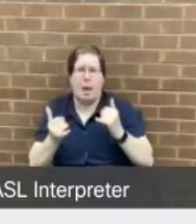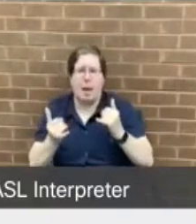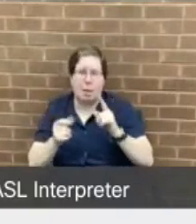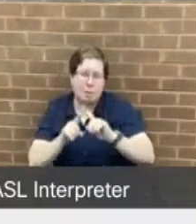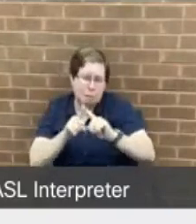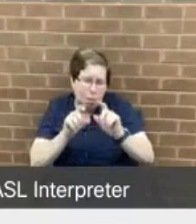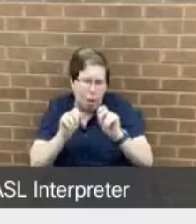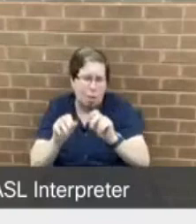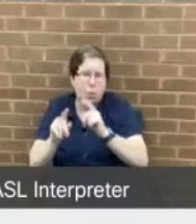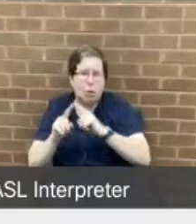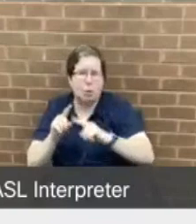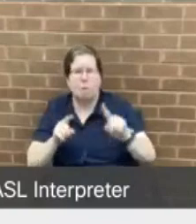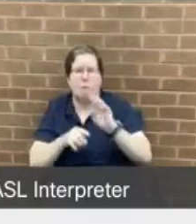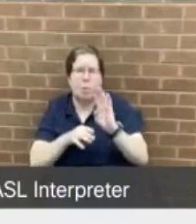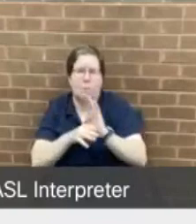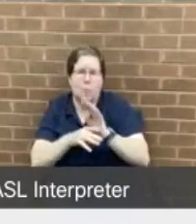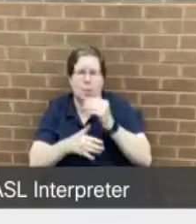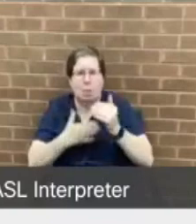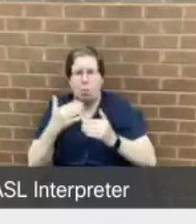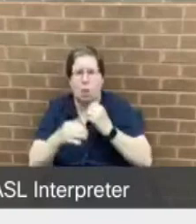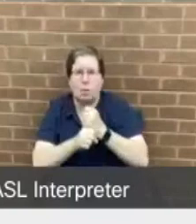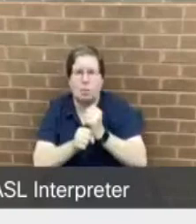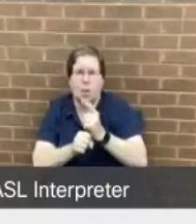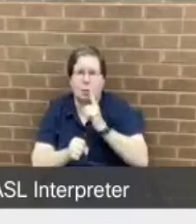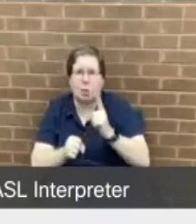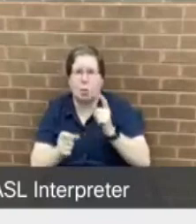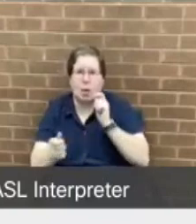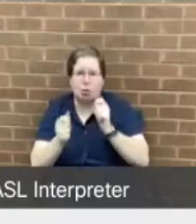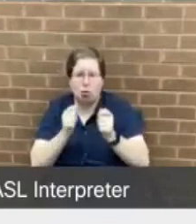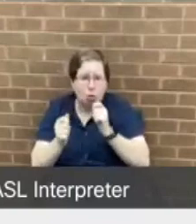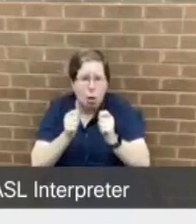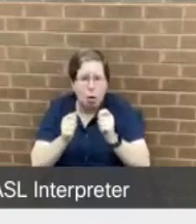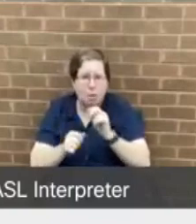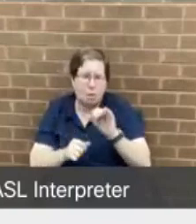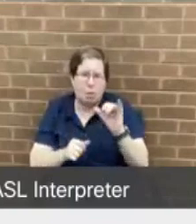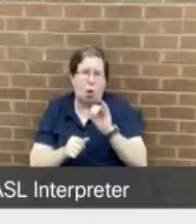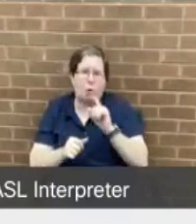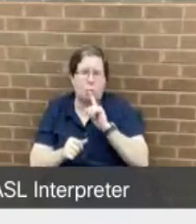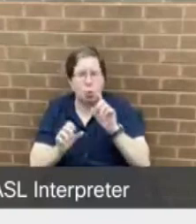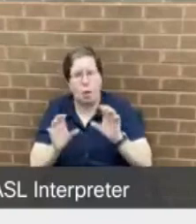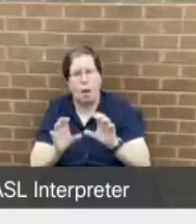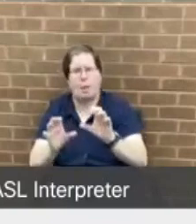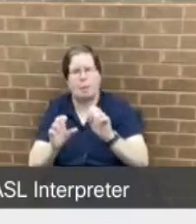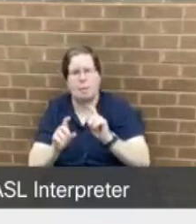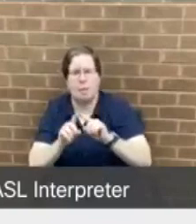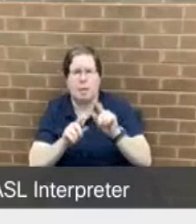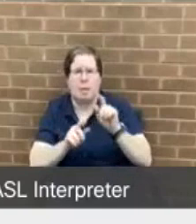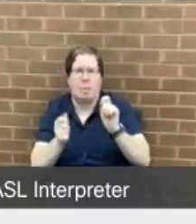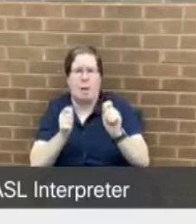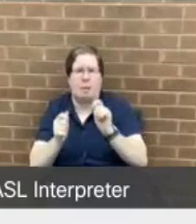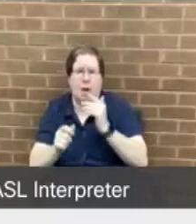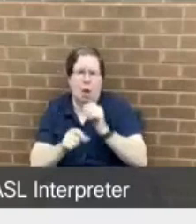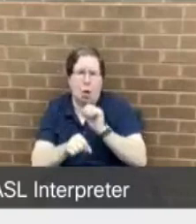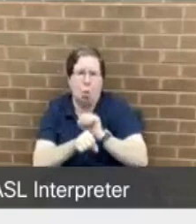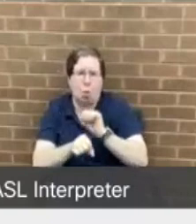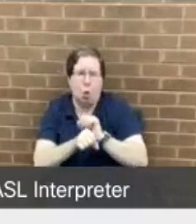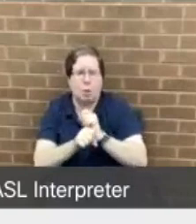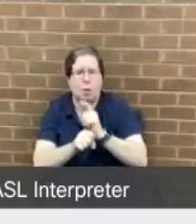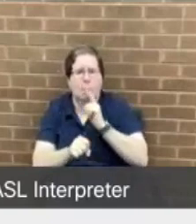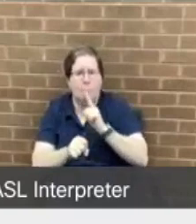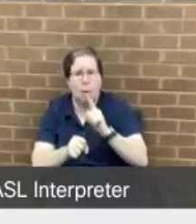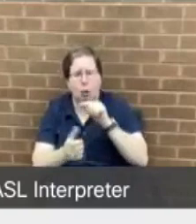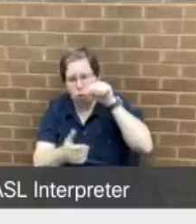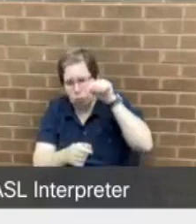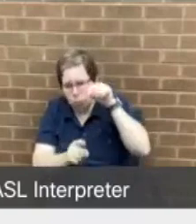opportunities for our business processes to make adjustments and as well as to actively modify our workflows to ensure our core functions